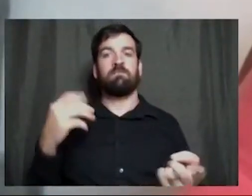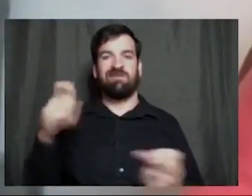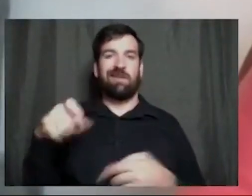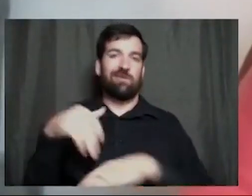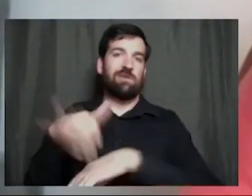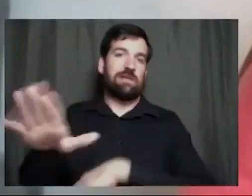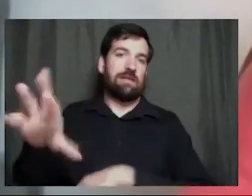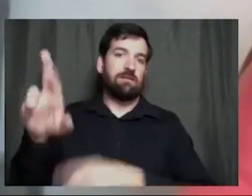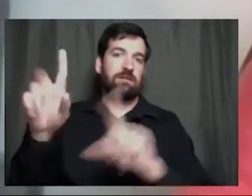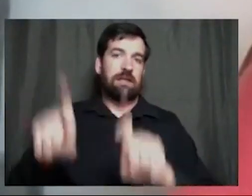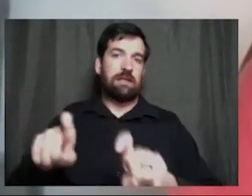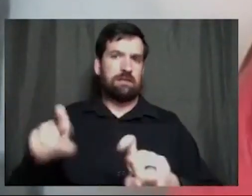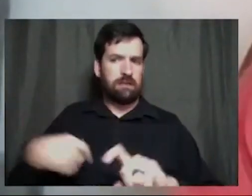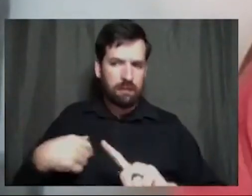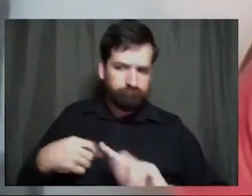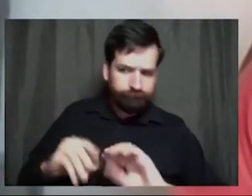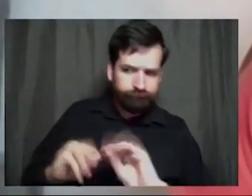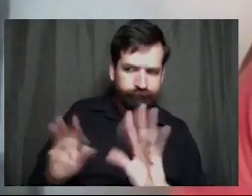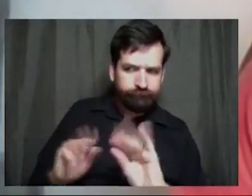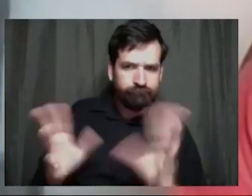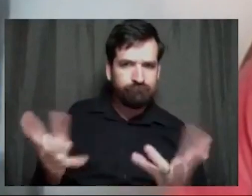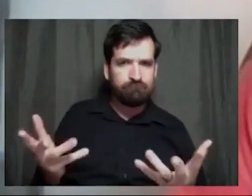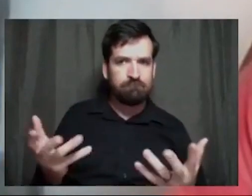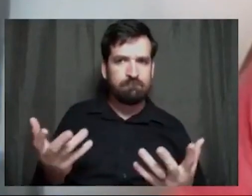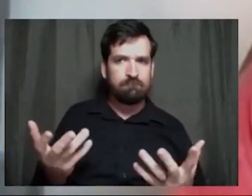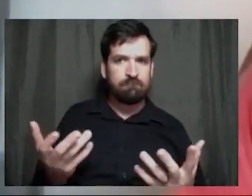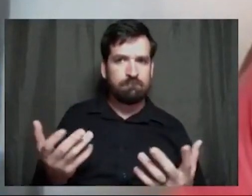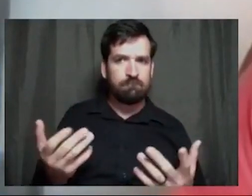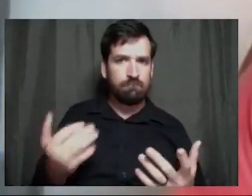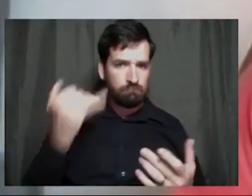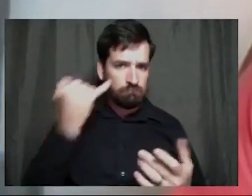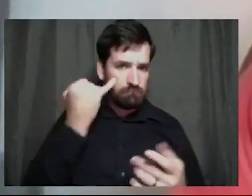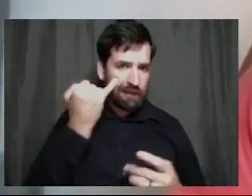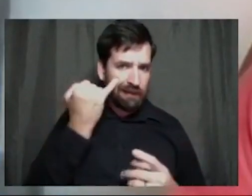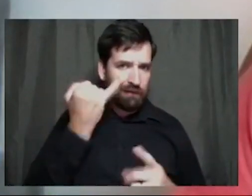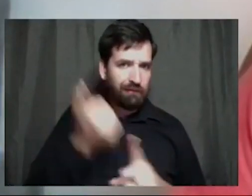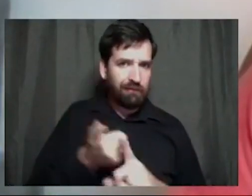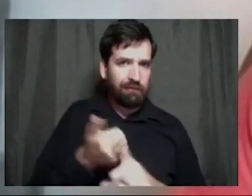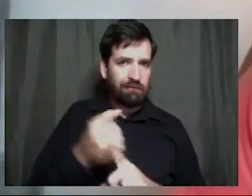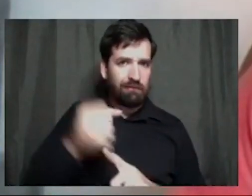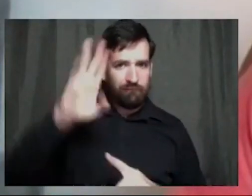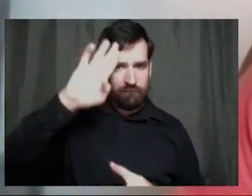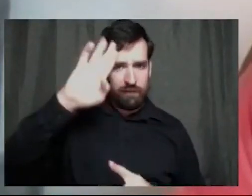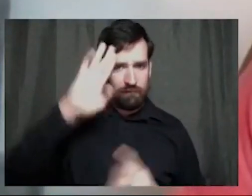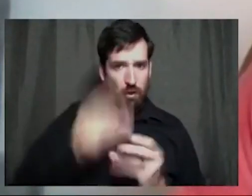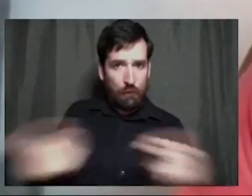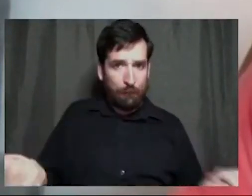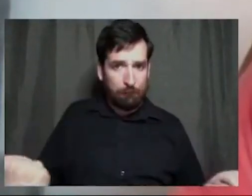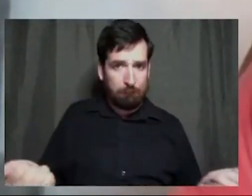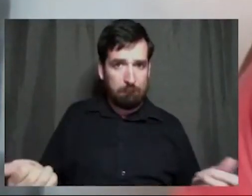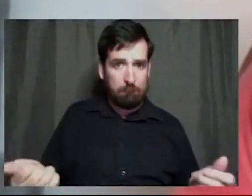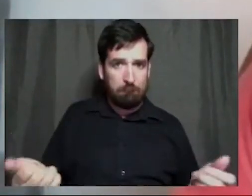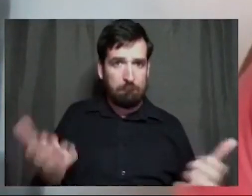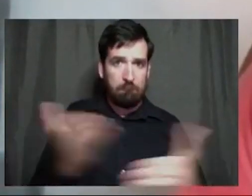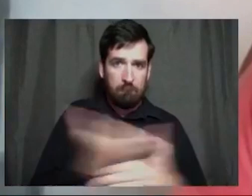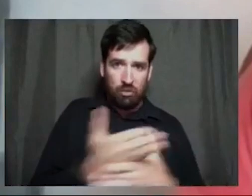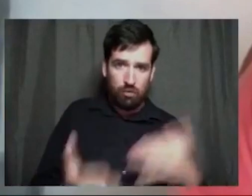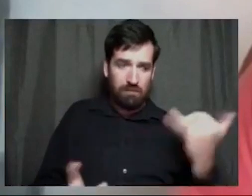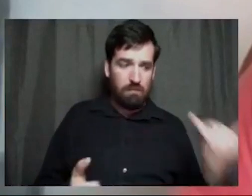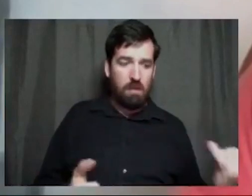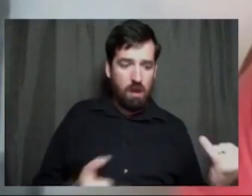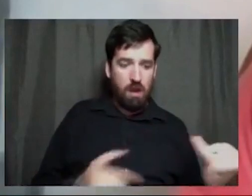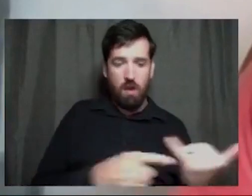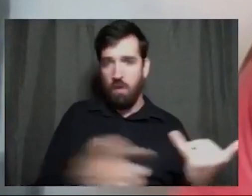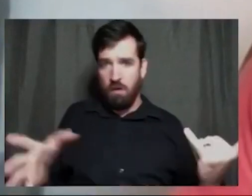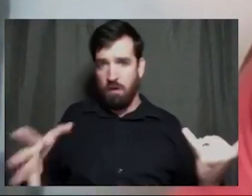out. And I clarified with her just that, if Hazel's fever had gone away between the time she was tested and the test